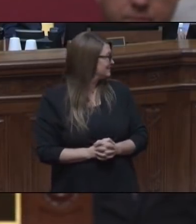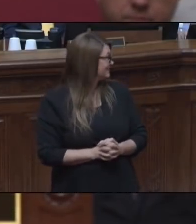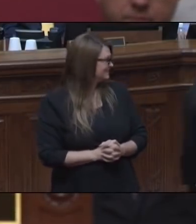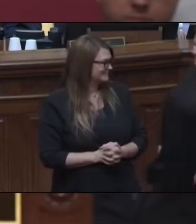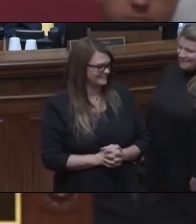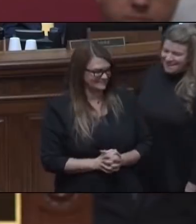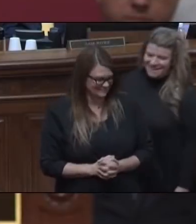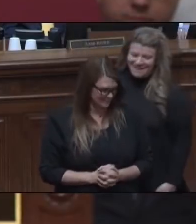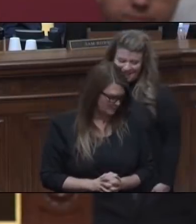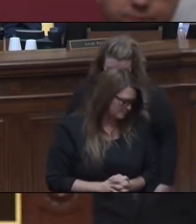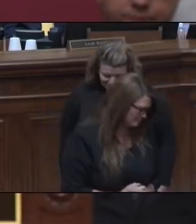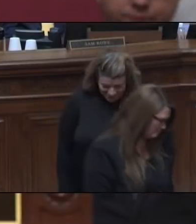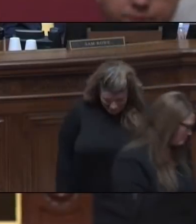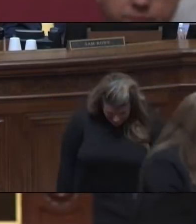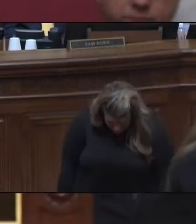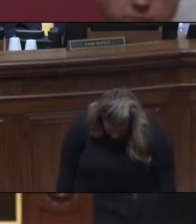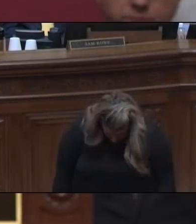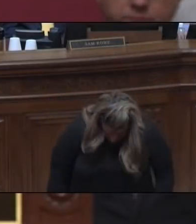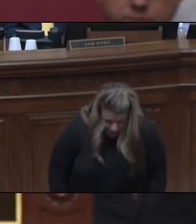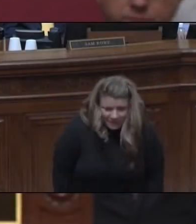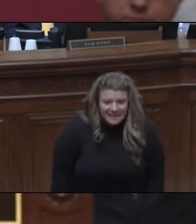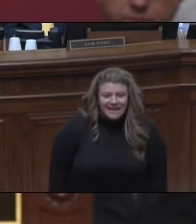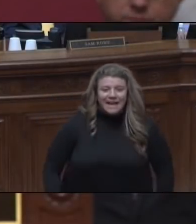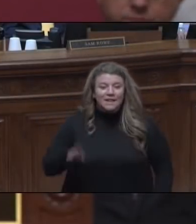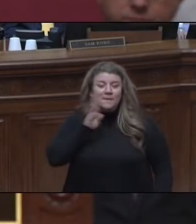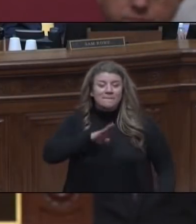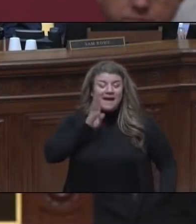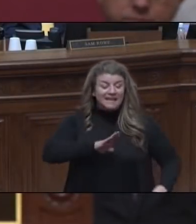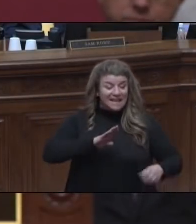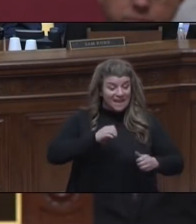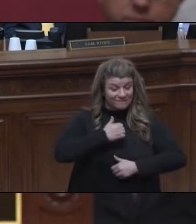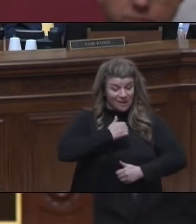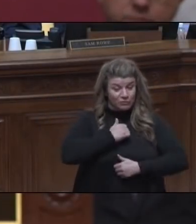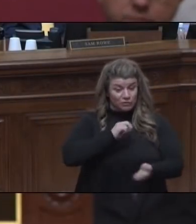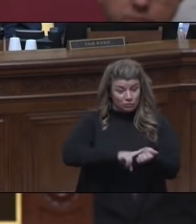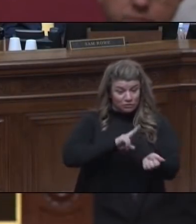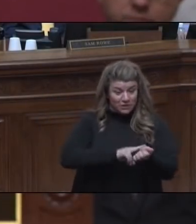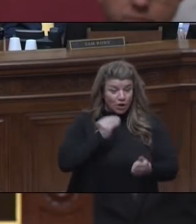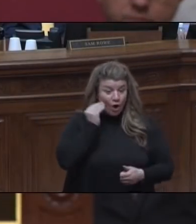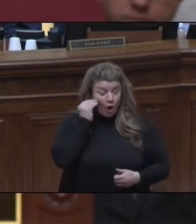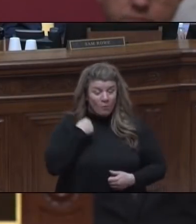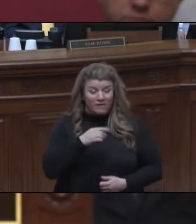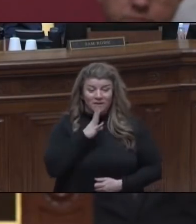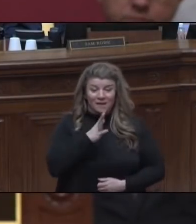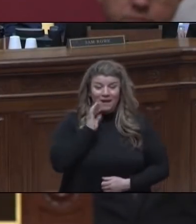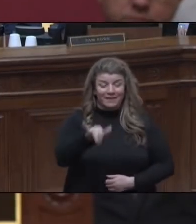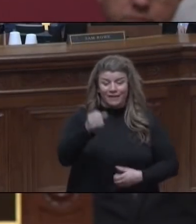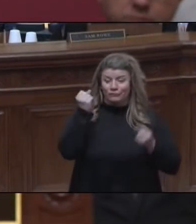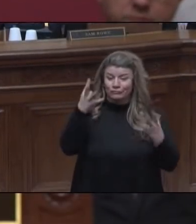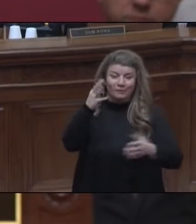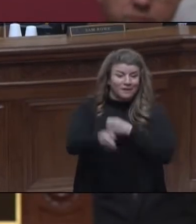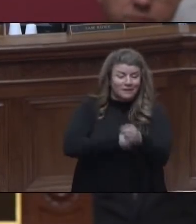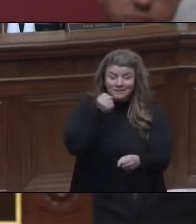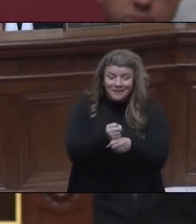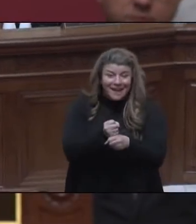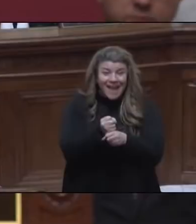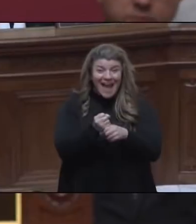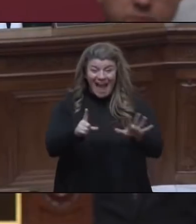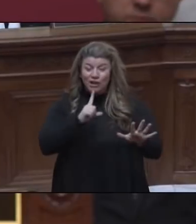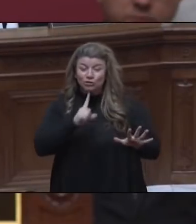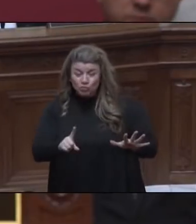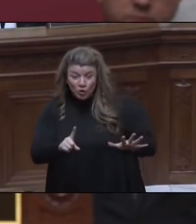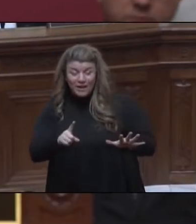The Beckley Veterans Nursing Home, we've talked about it for 700 years. And truly, we were right